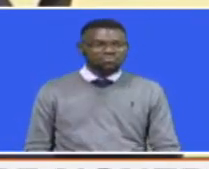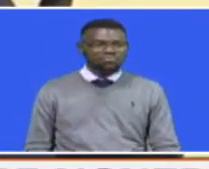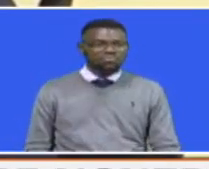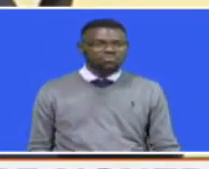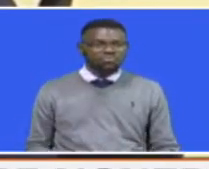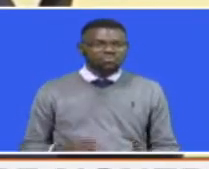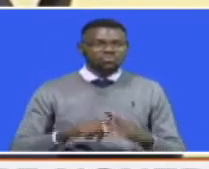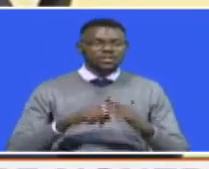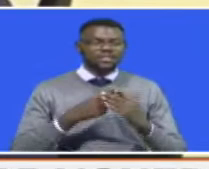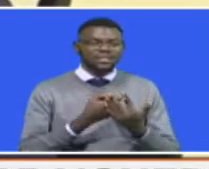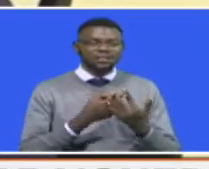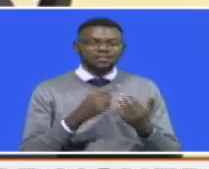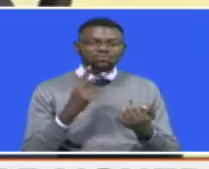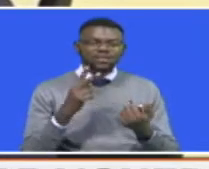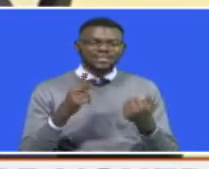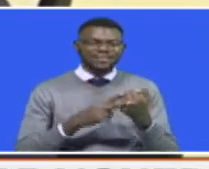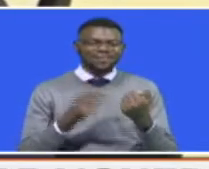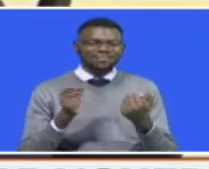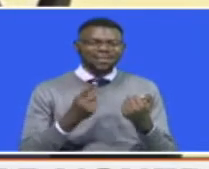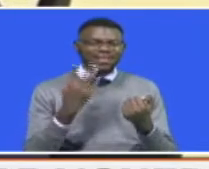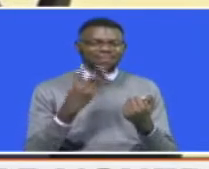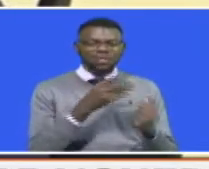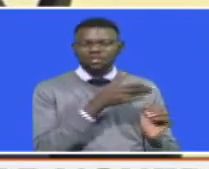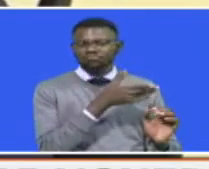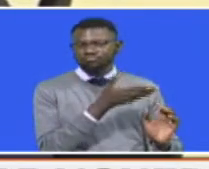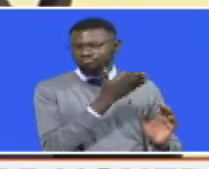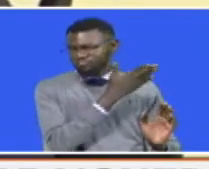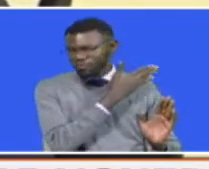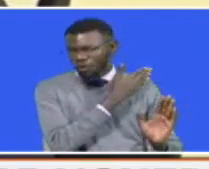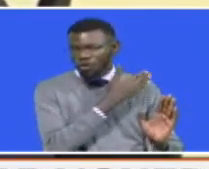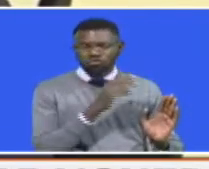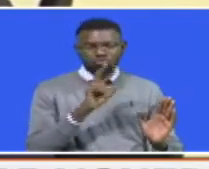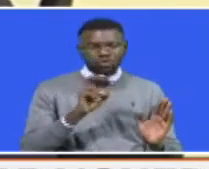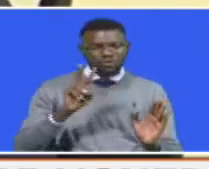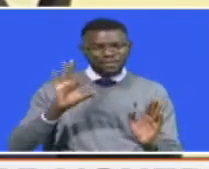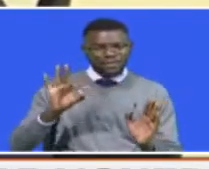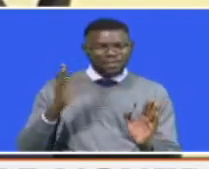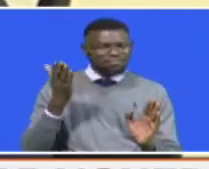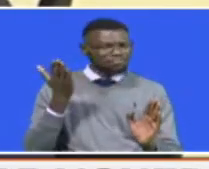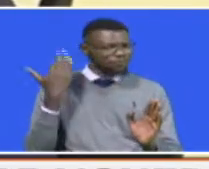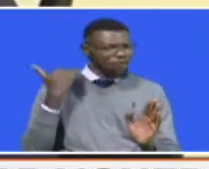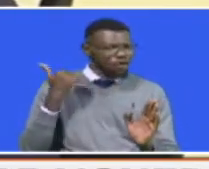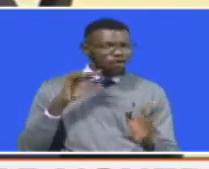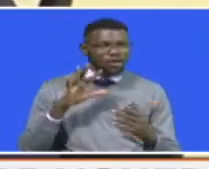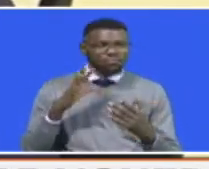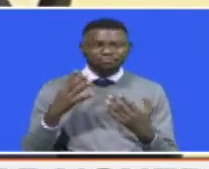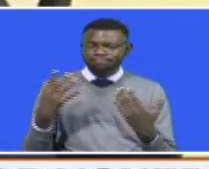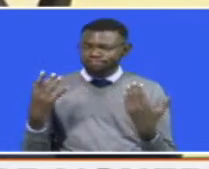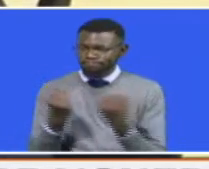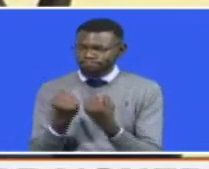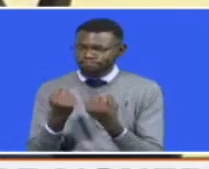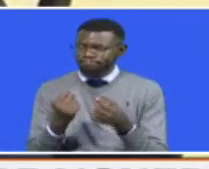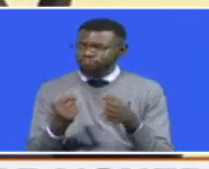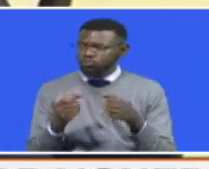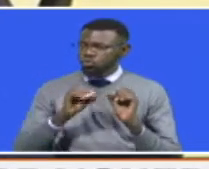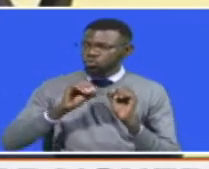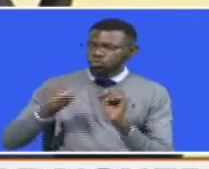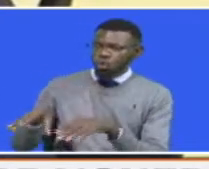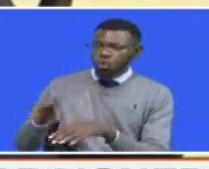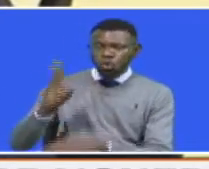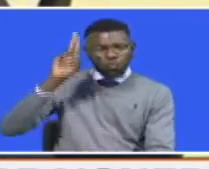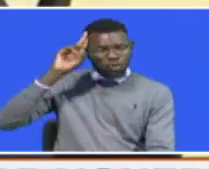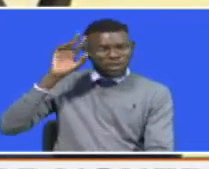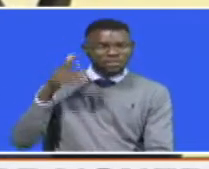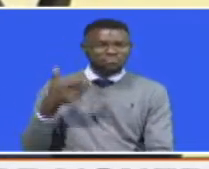run from the 27th of April 2023, being the date that he was arrested and placed in police custody.